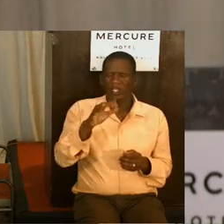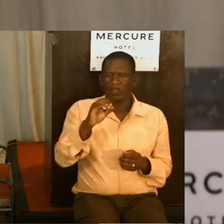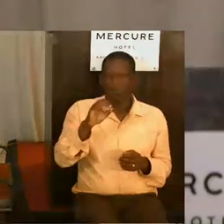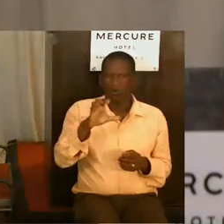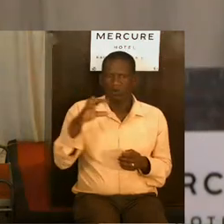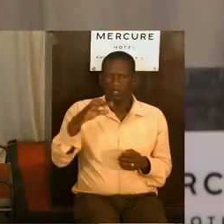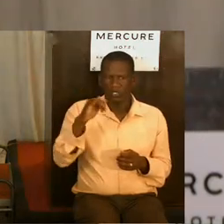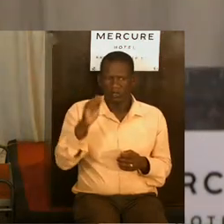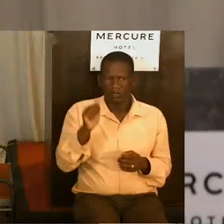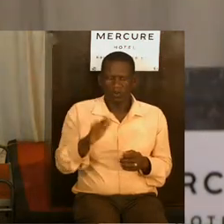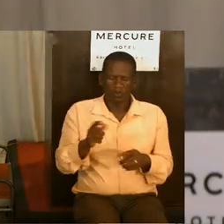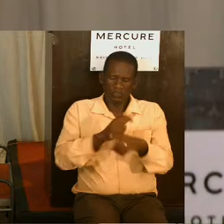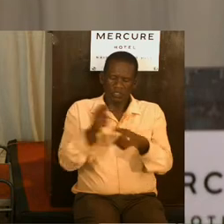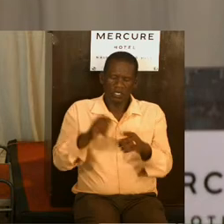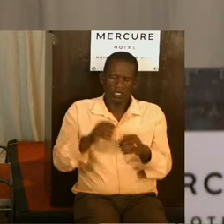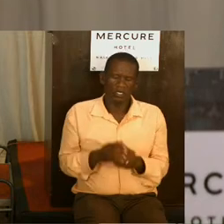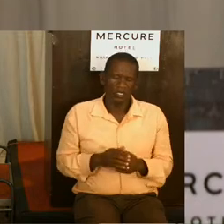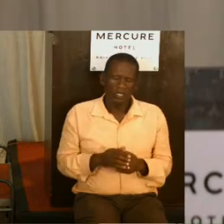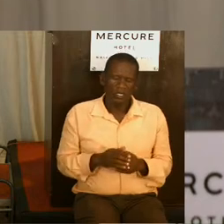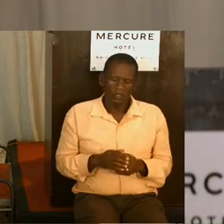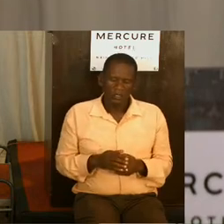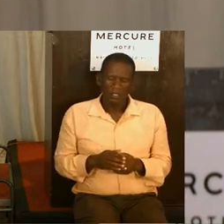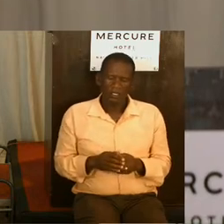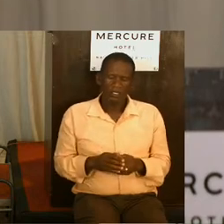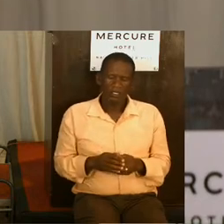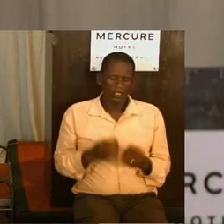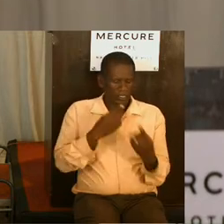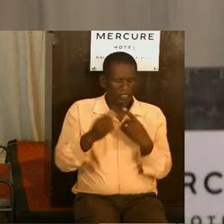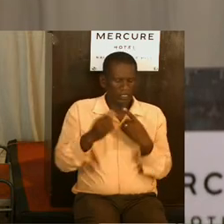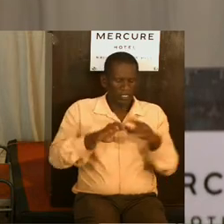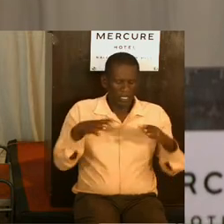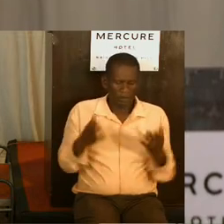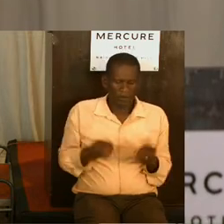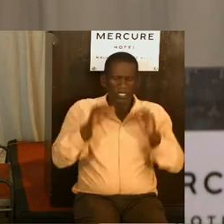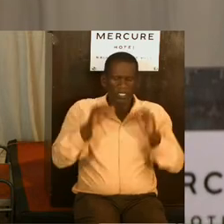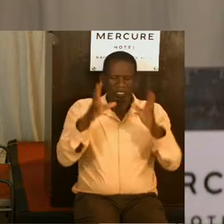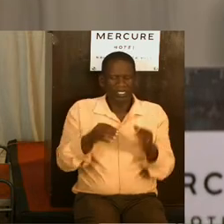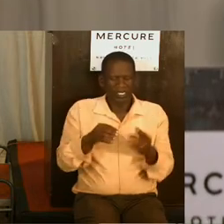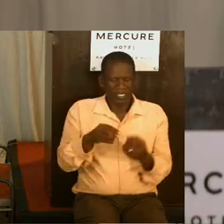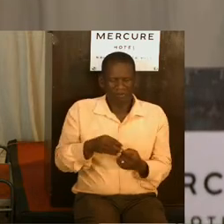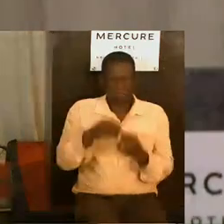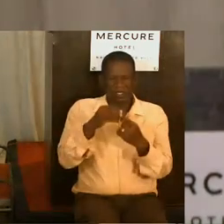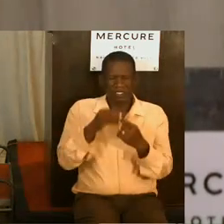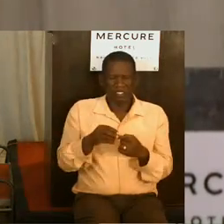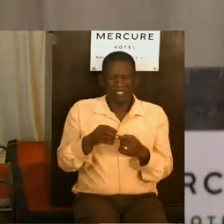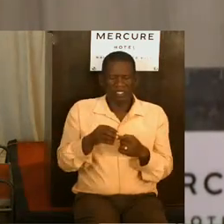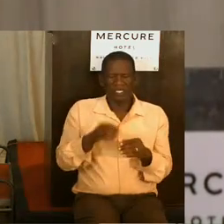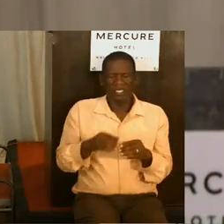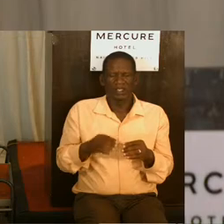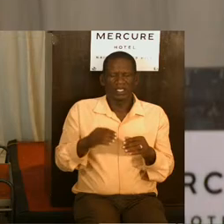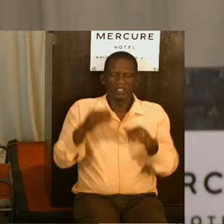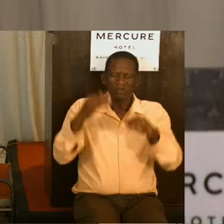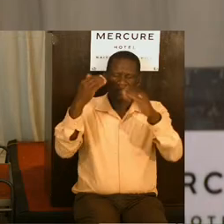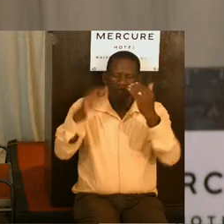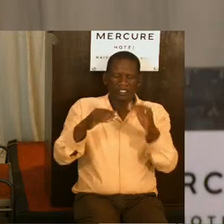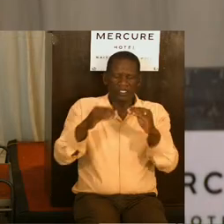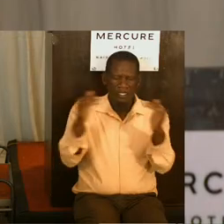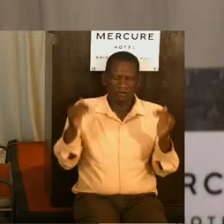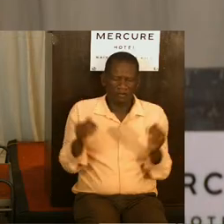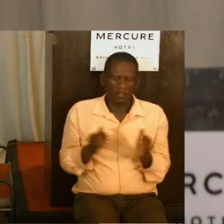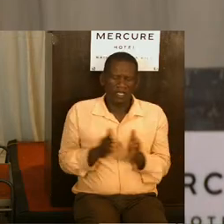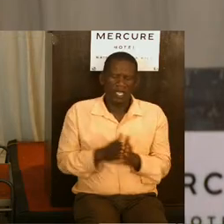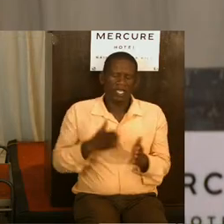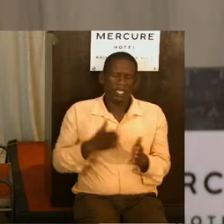uh training or induction and discuss about the teachers particularly at the higher education level